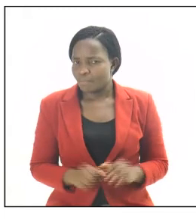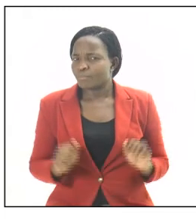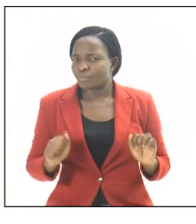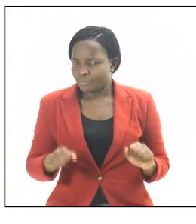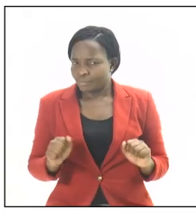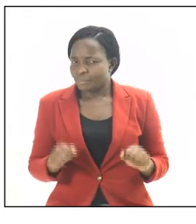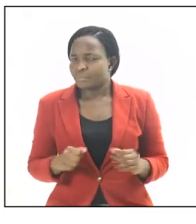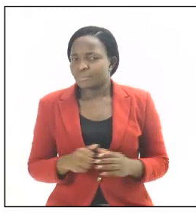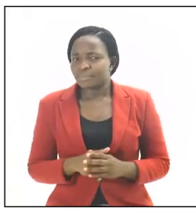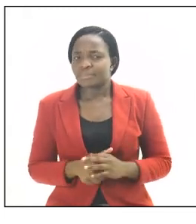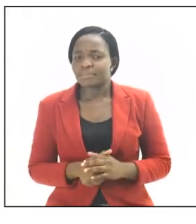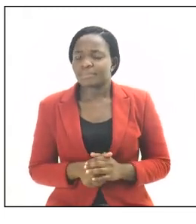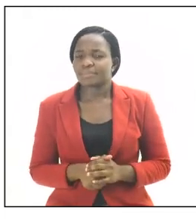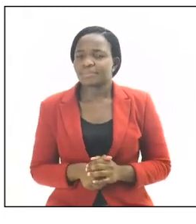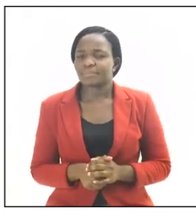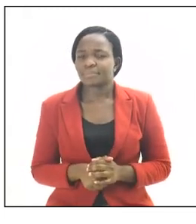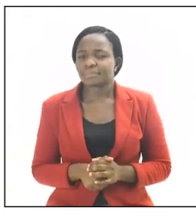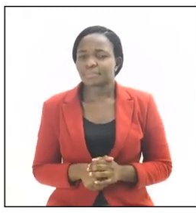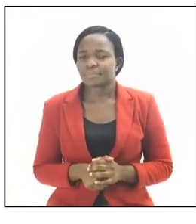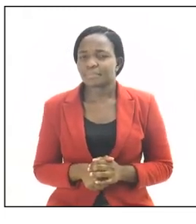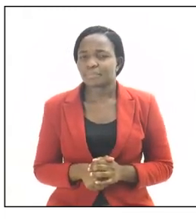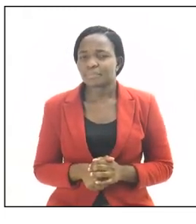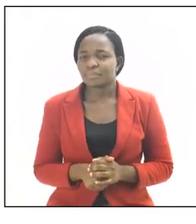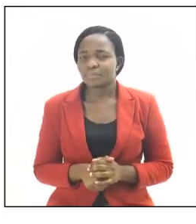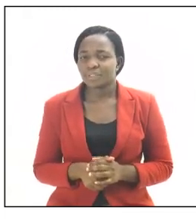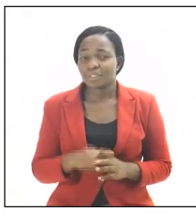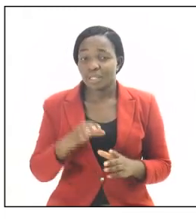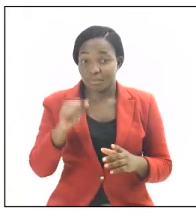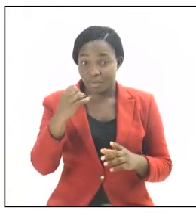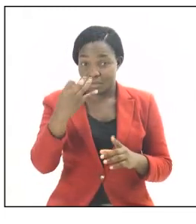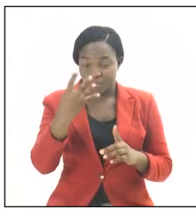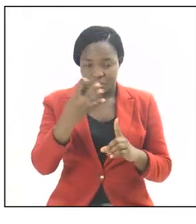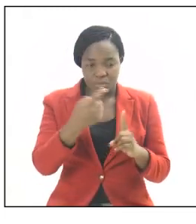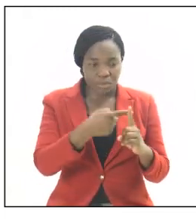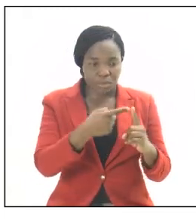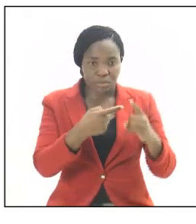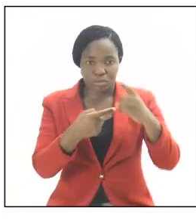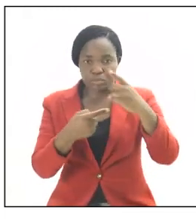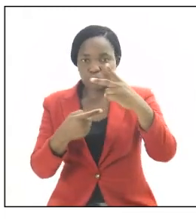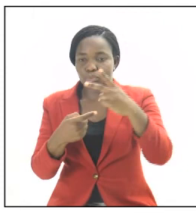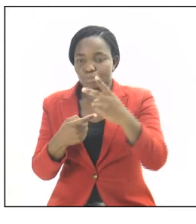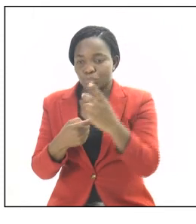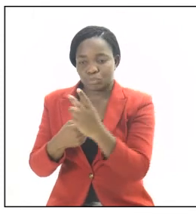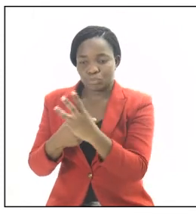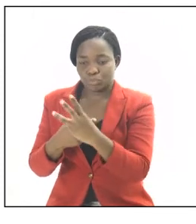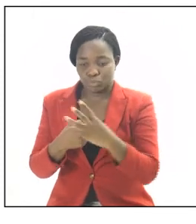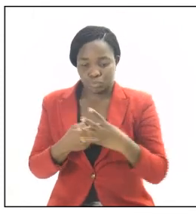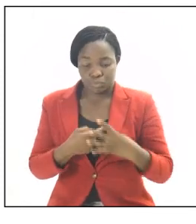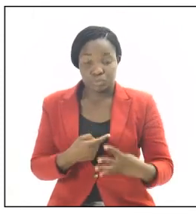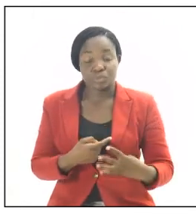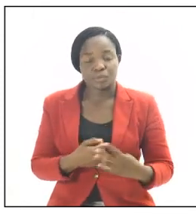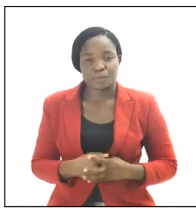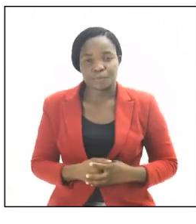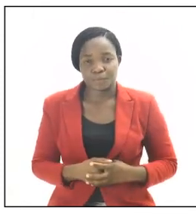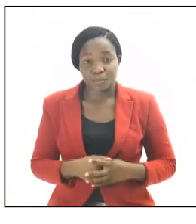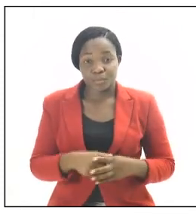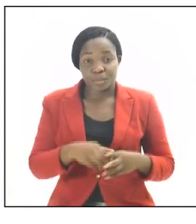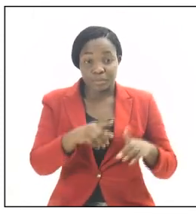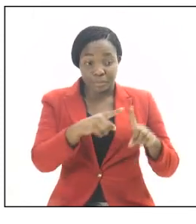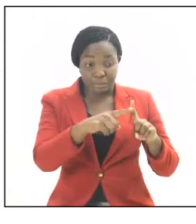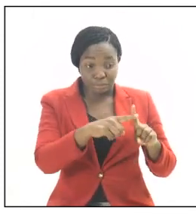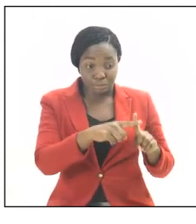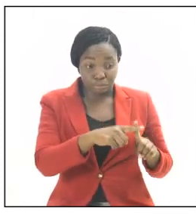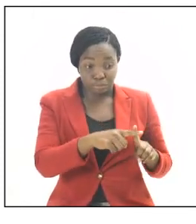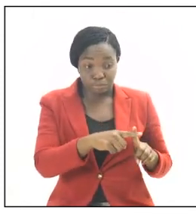Yes, that's what I mean. So there are 4 parts to the perimeter of the shaded area. We have to add the breadth plus the